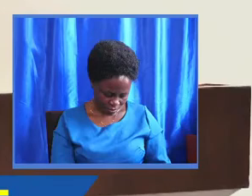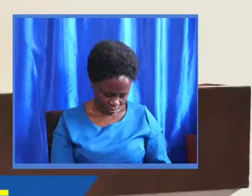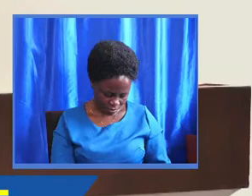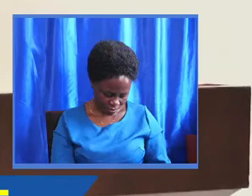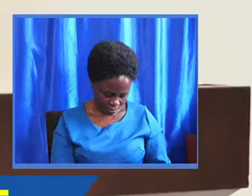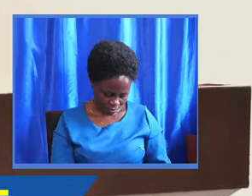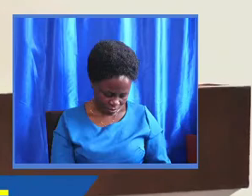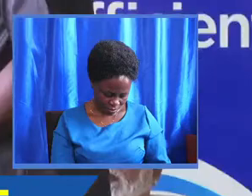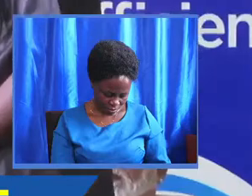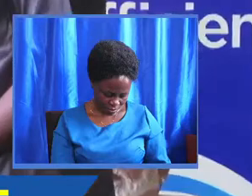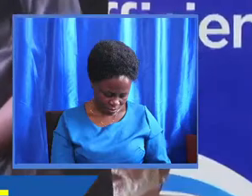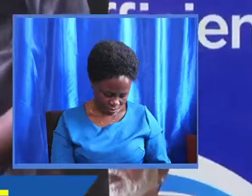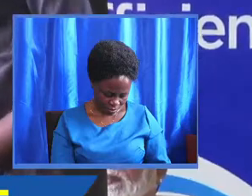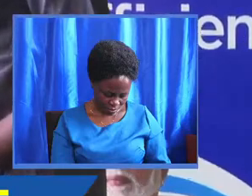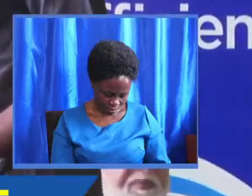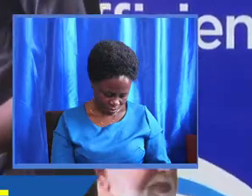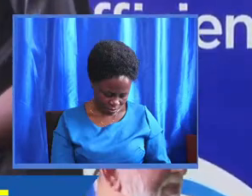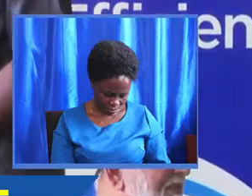Thank you.